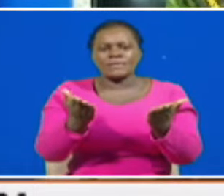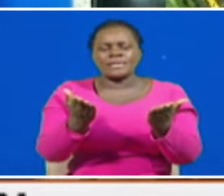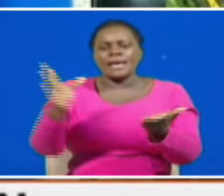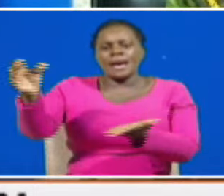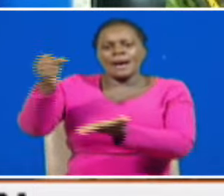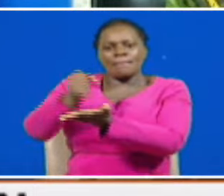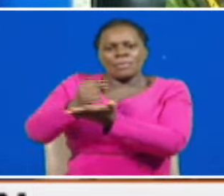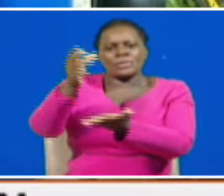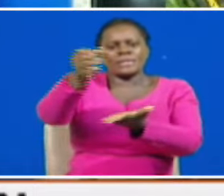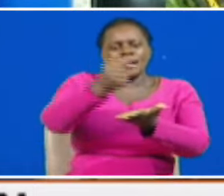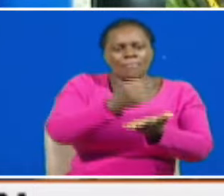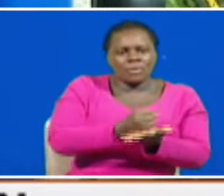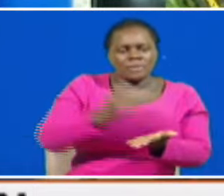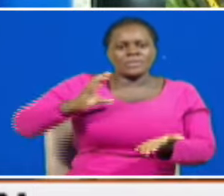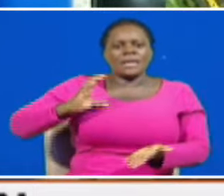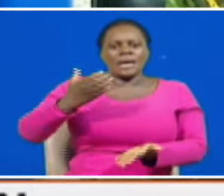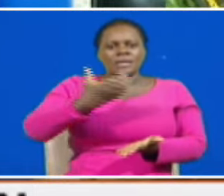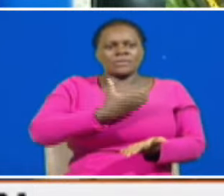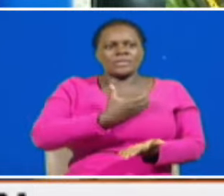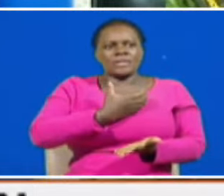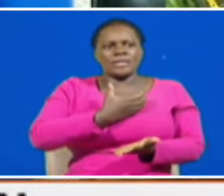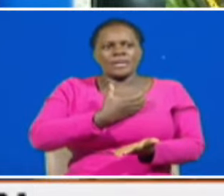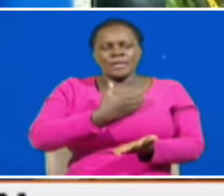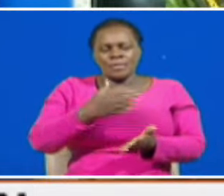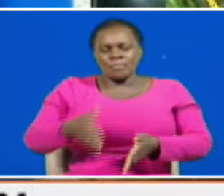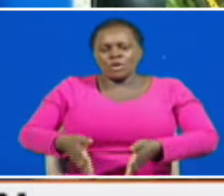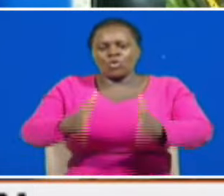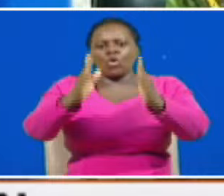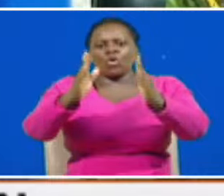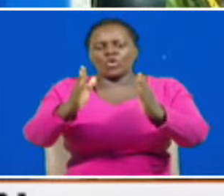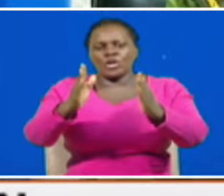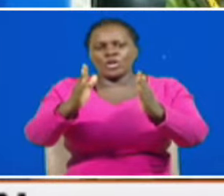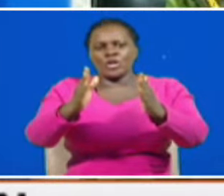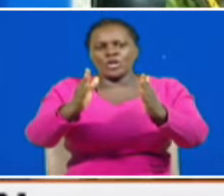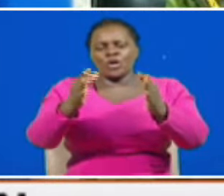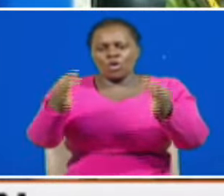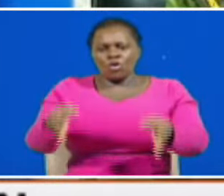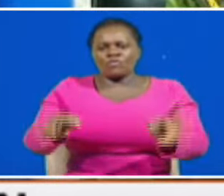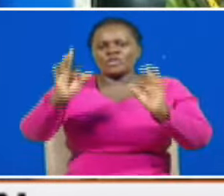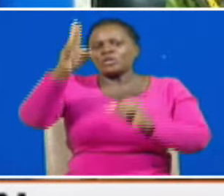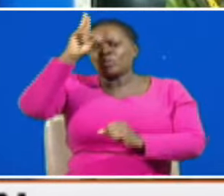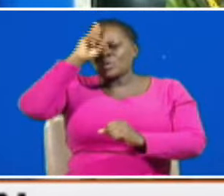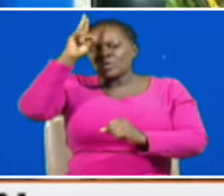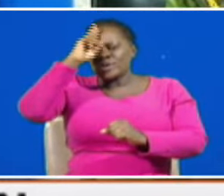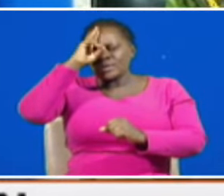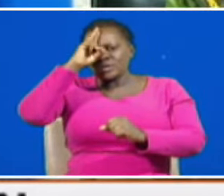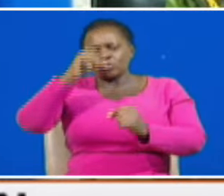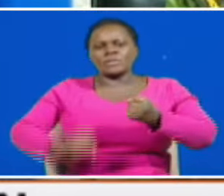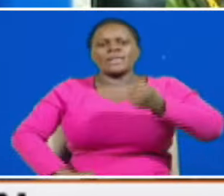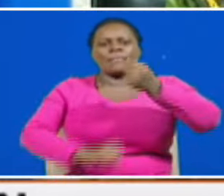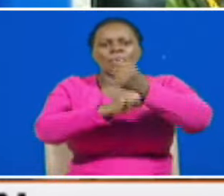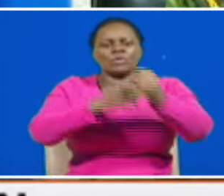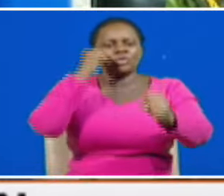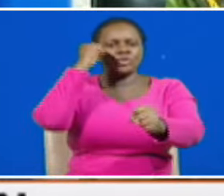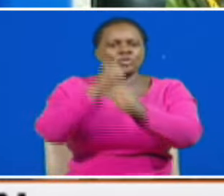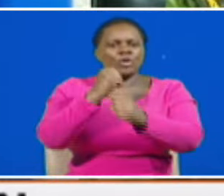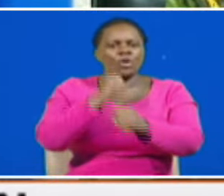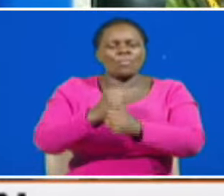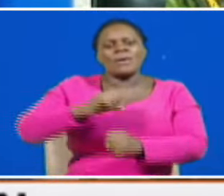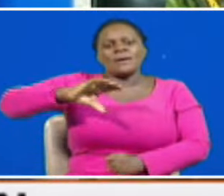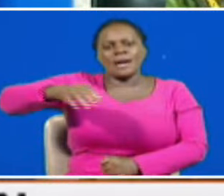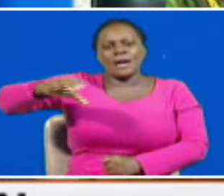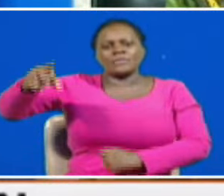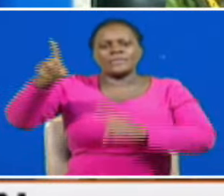be appointing the County Traffic Enforcement Officer to complement the work of the